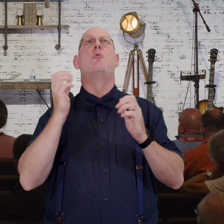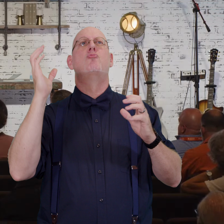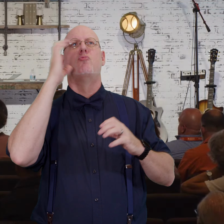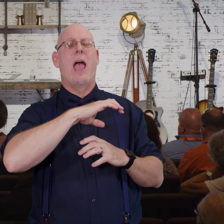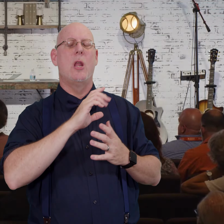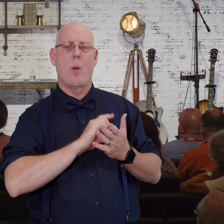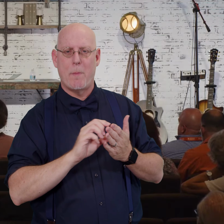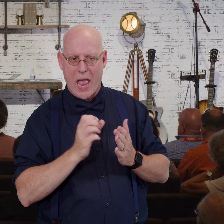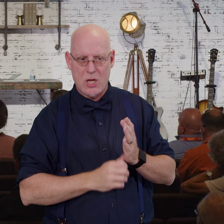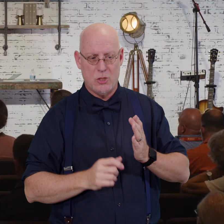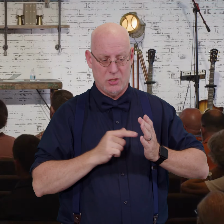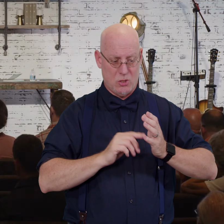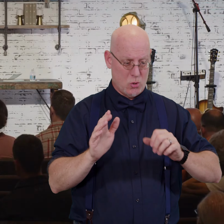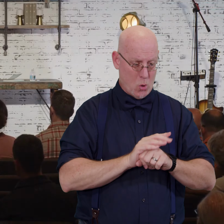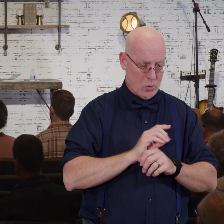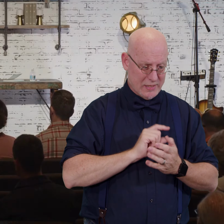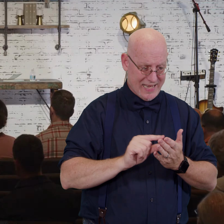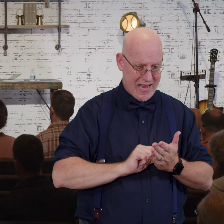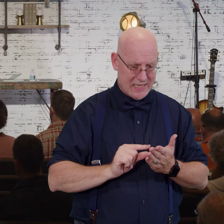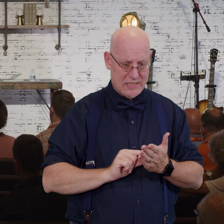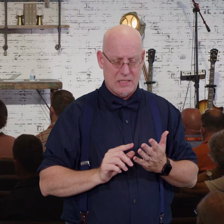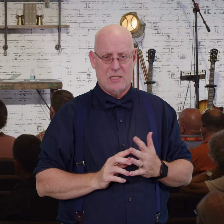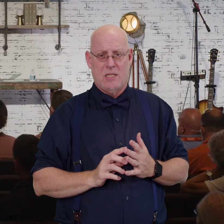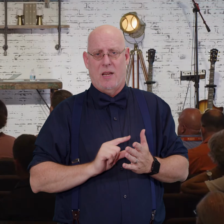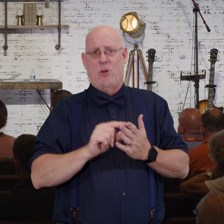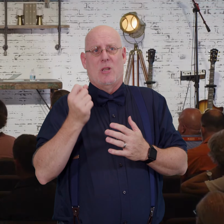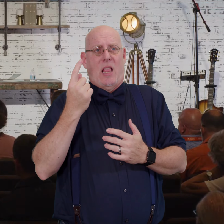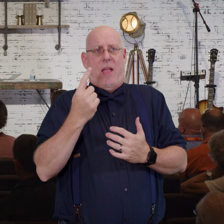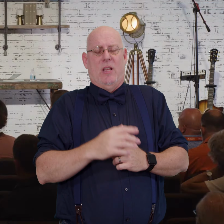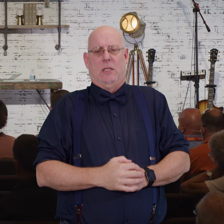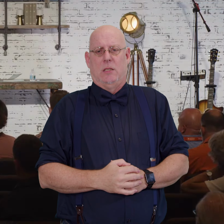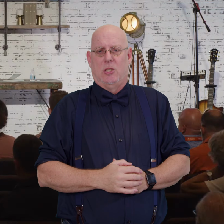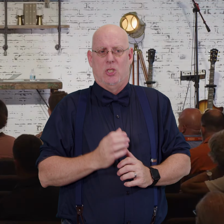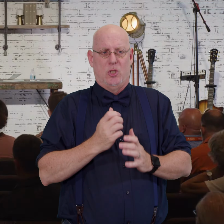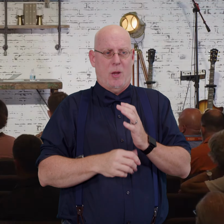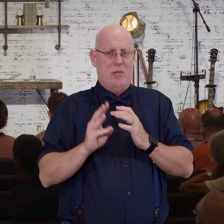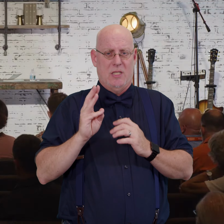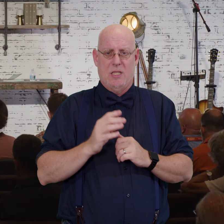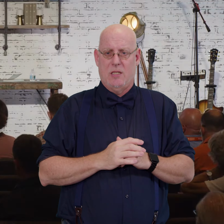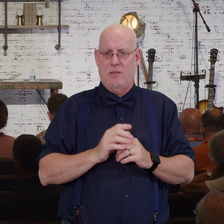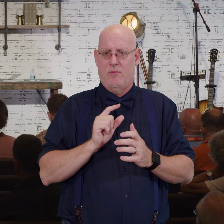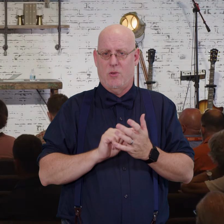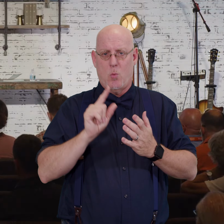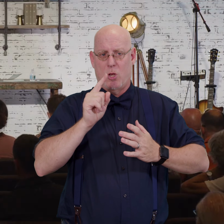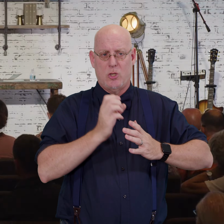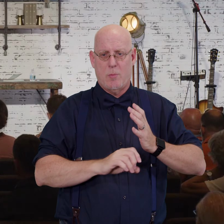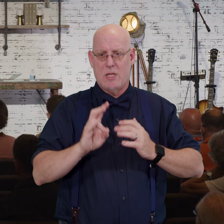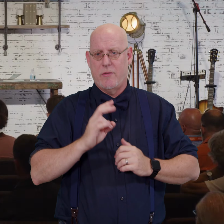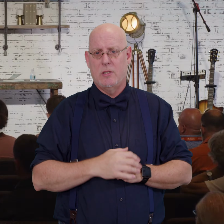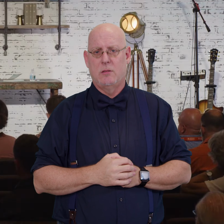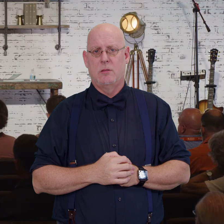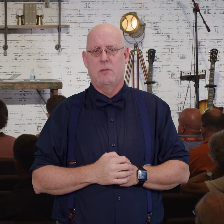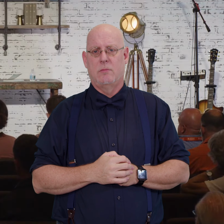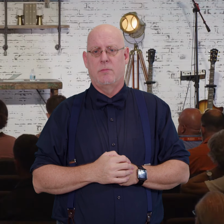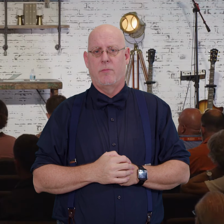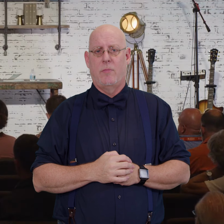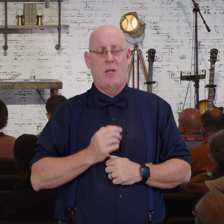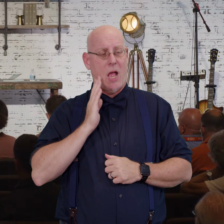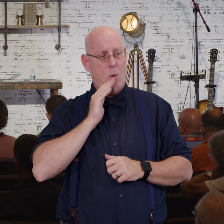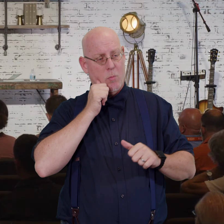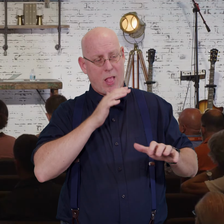radical passage in this entire text is verse 11 of chapter 6 and verse 1 of chapter 7.